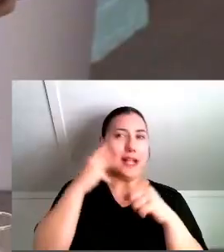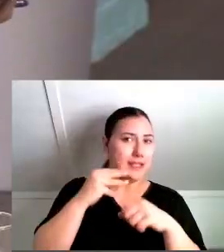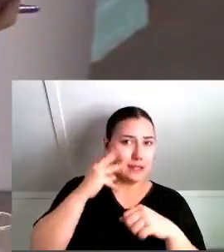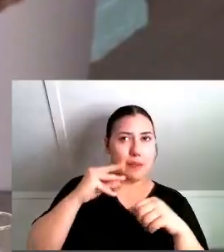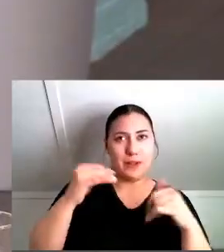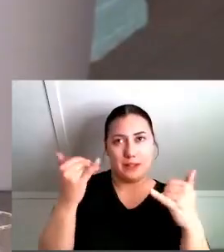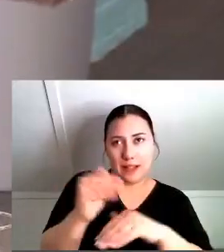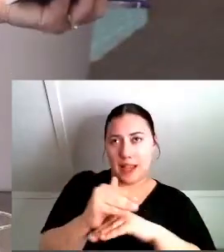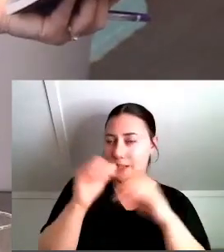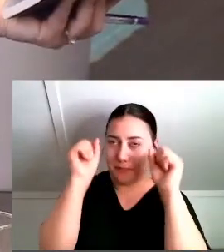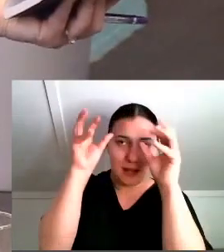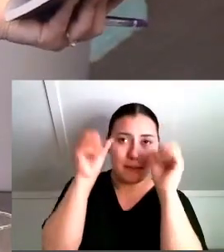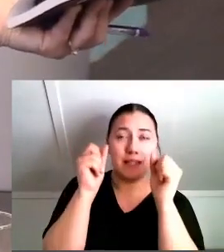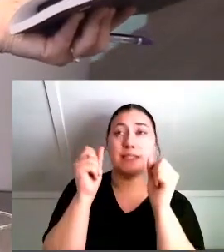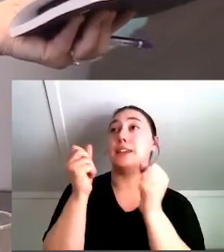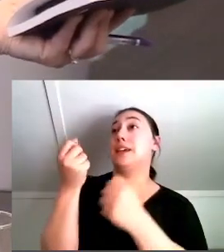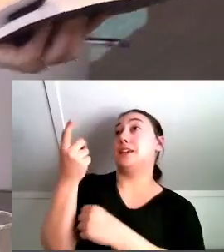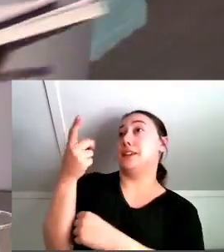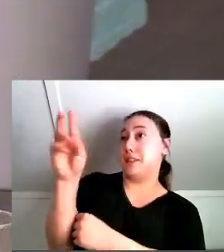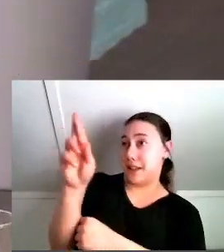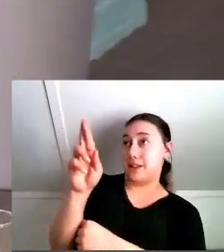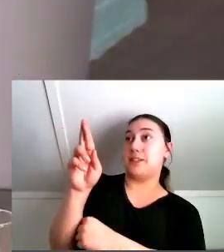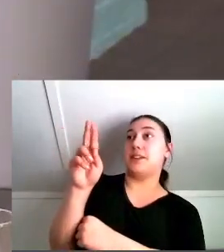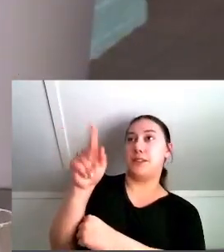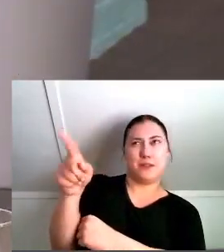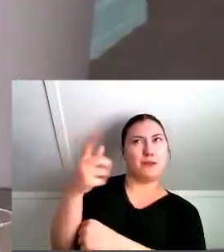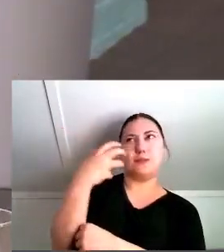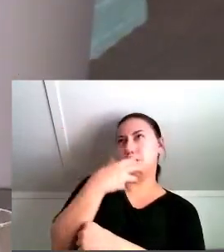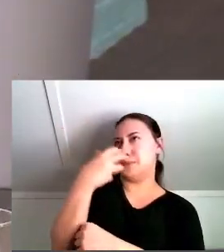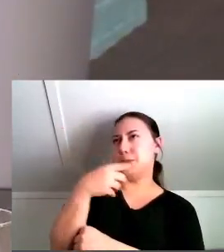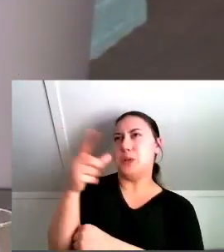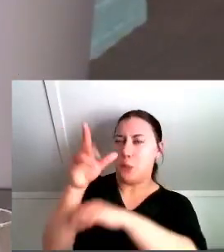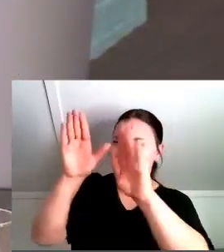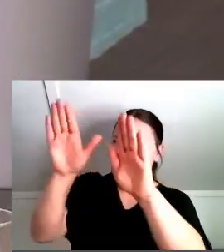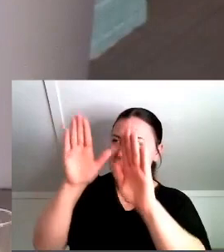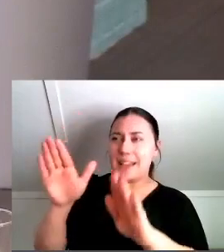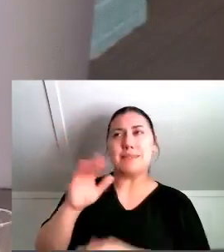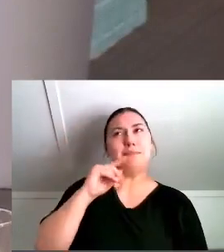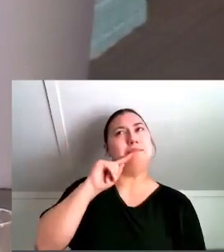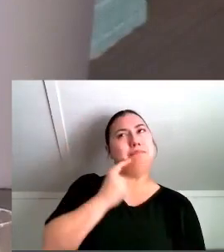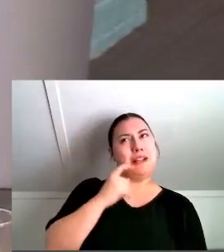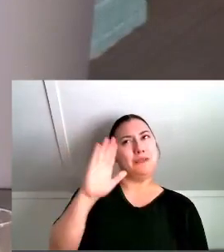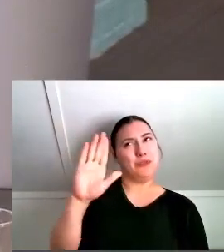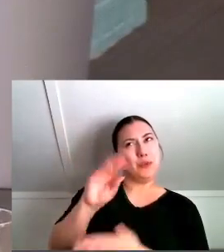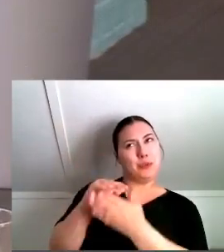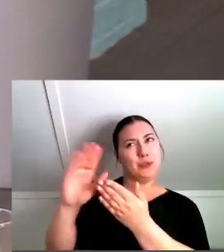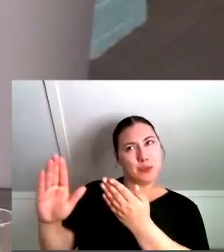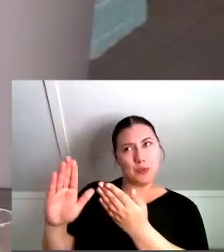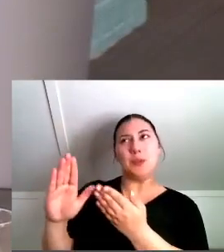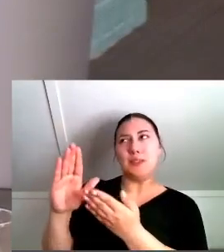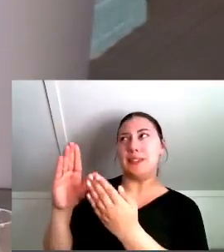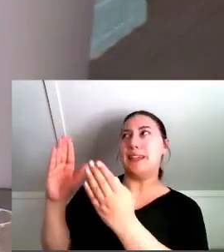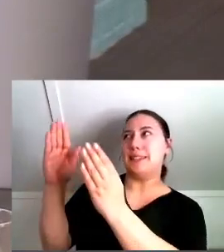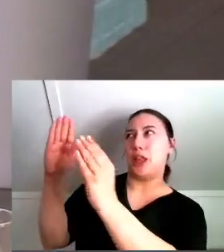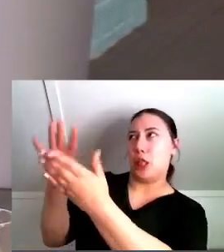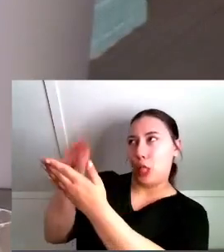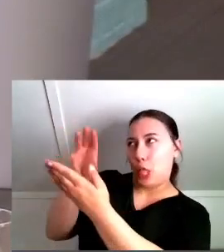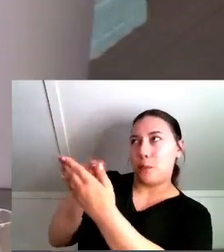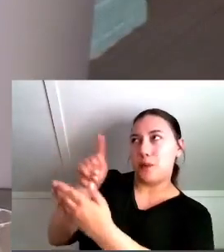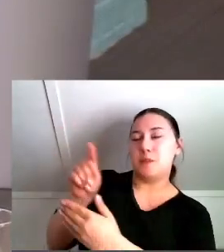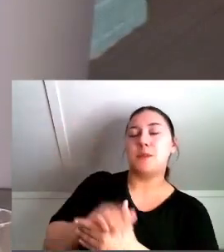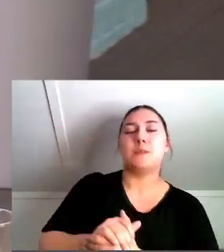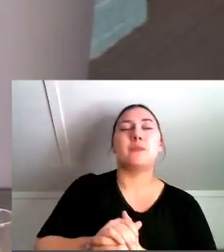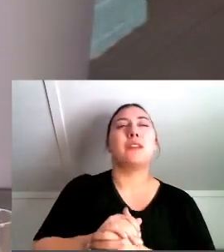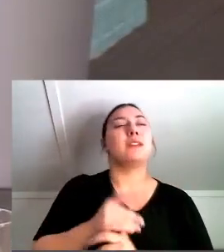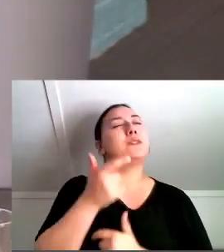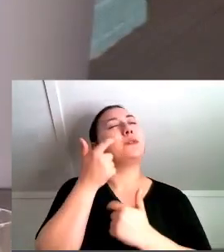Dr. Nevis, you're fantastic, but I'm very jealous of your students. I was wondering, you said that you worked